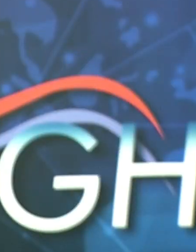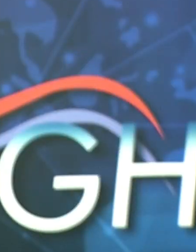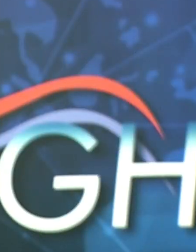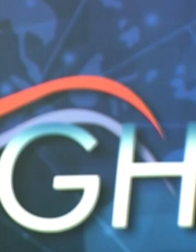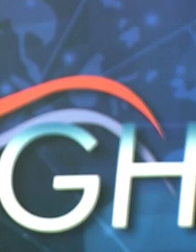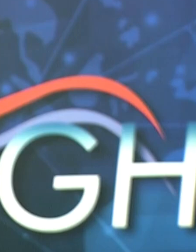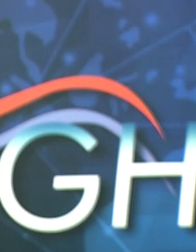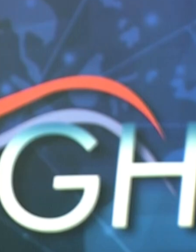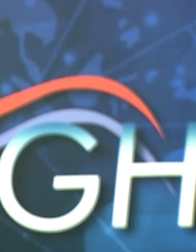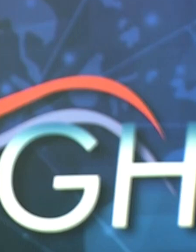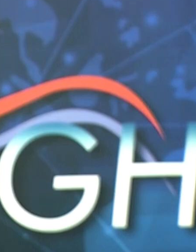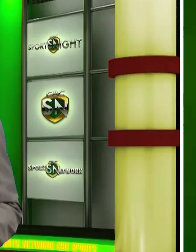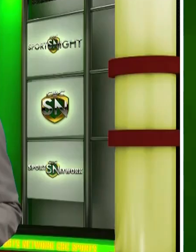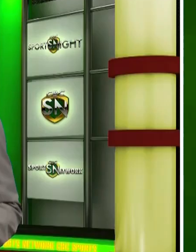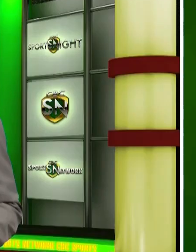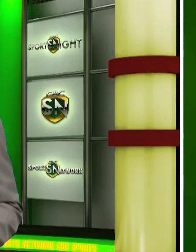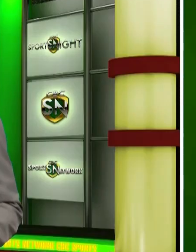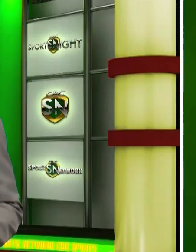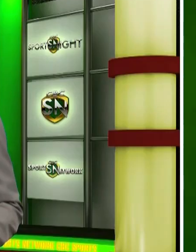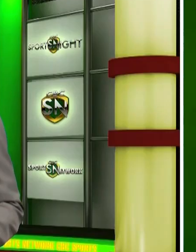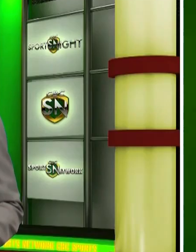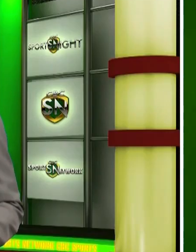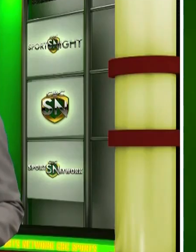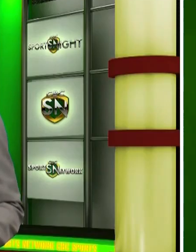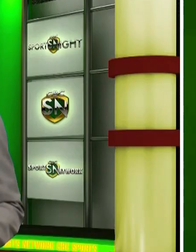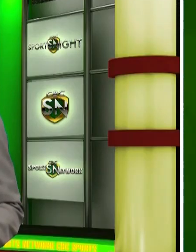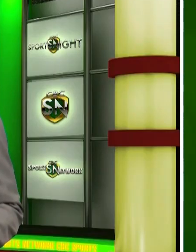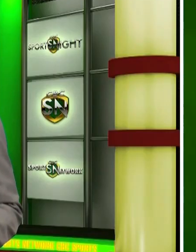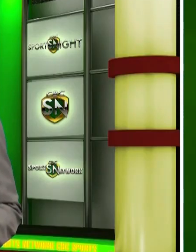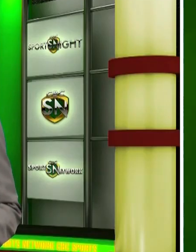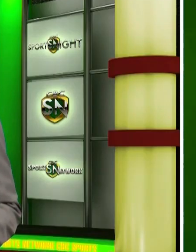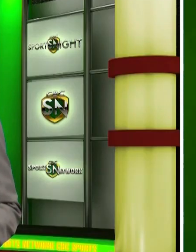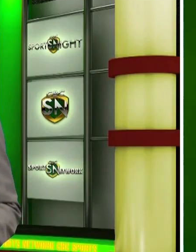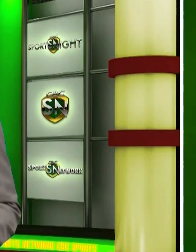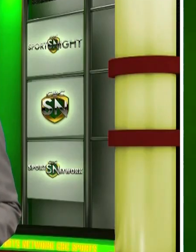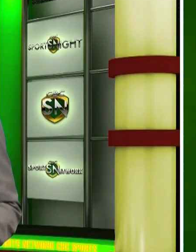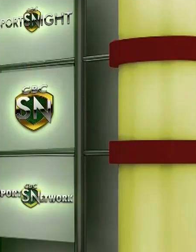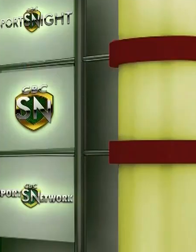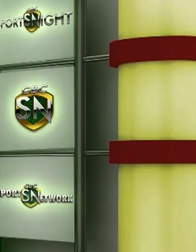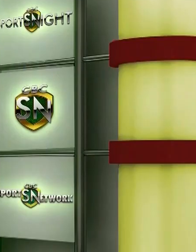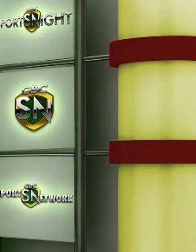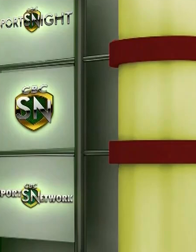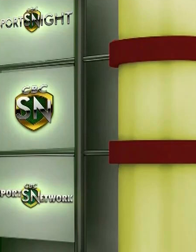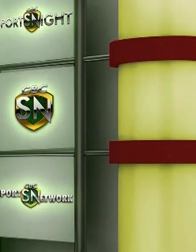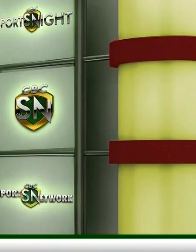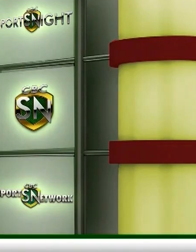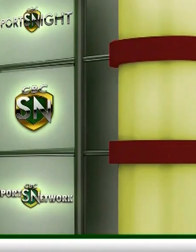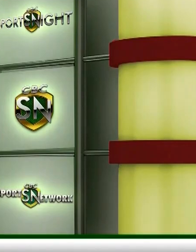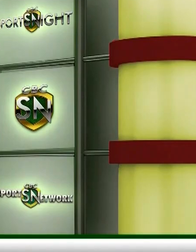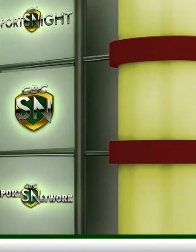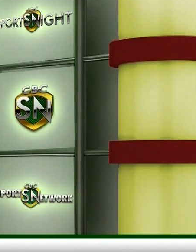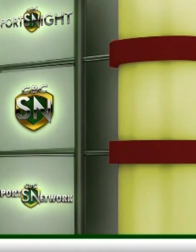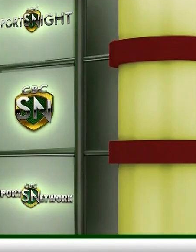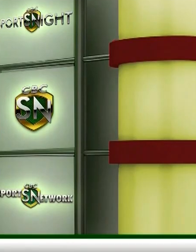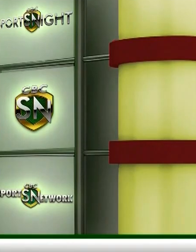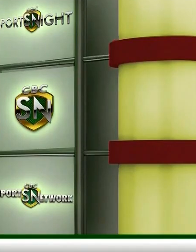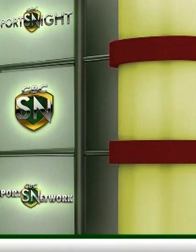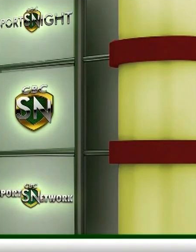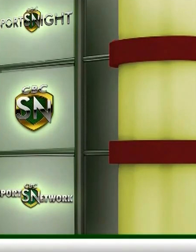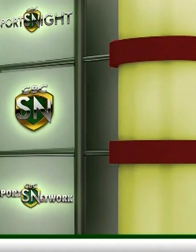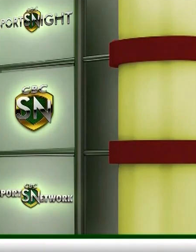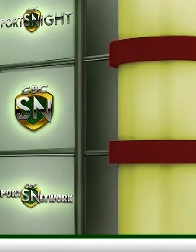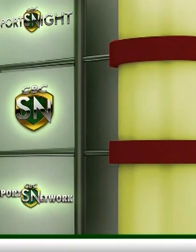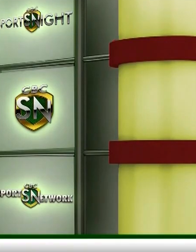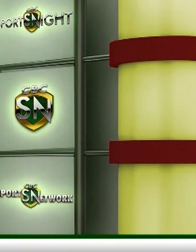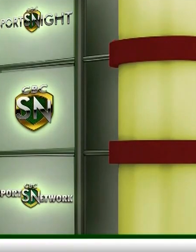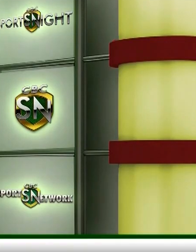Time for sports as we're joined by Damien Best. Damien. Yes, good evening to you, Pearson. Good evening to our viewers and listeners. Some netball news first up.